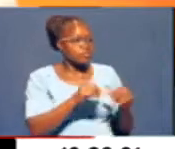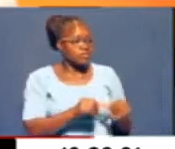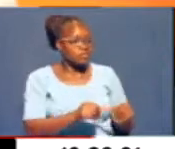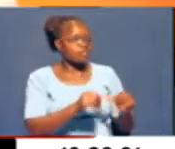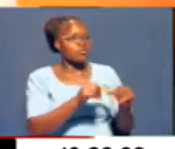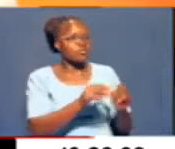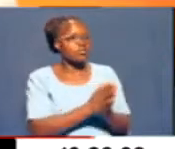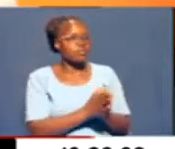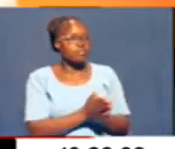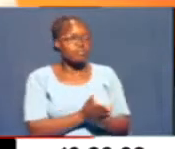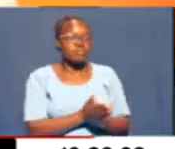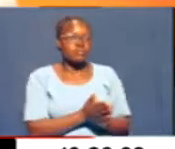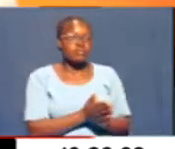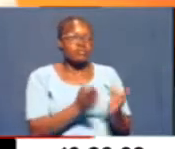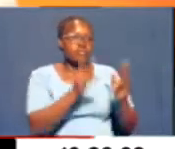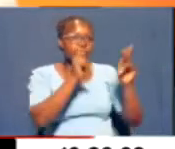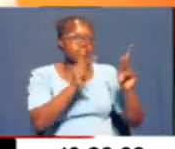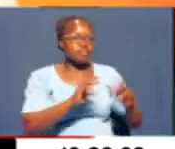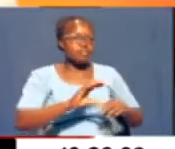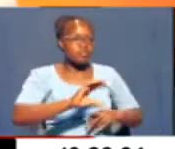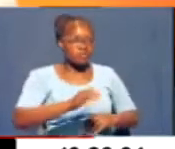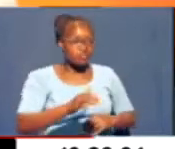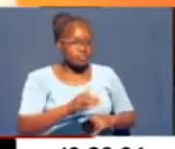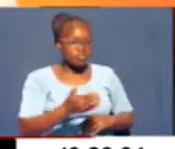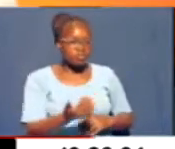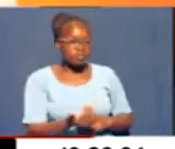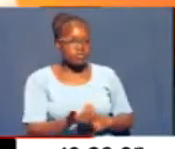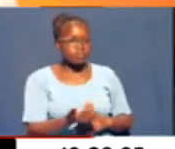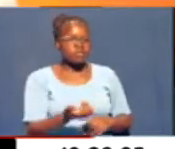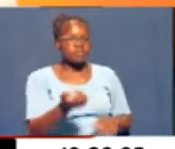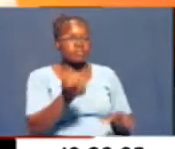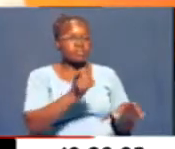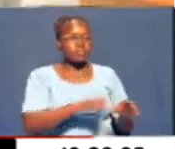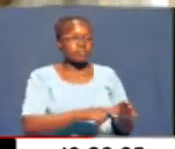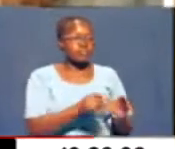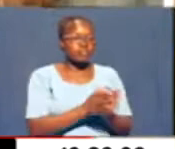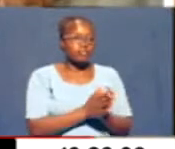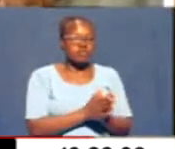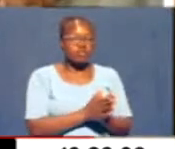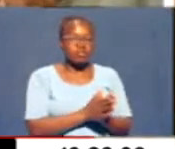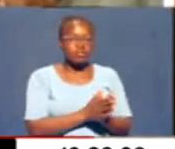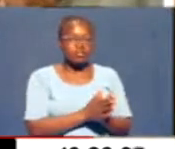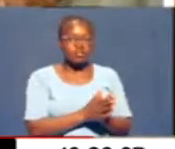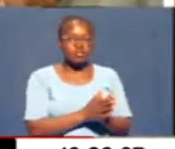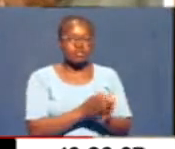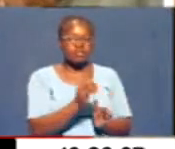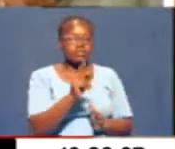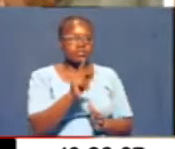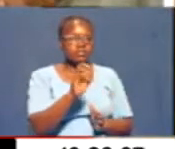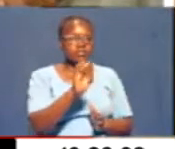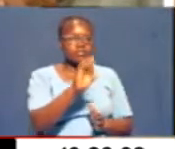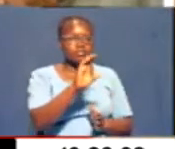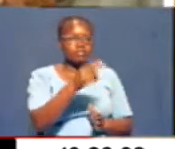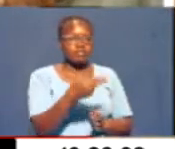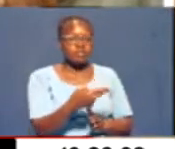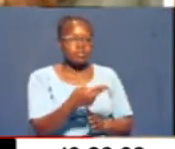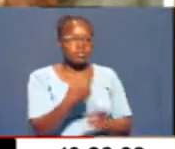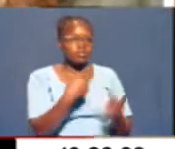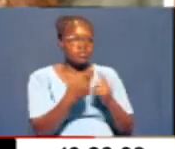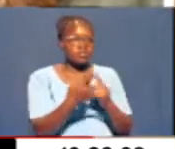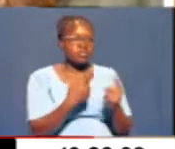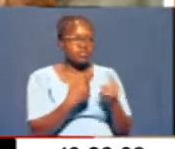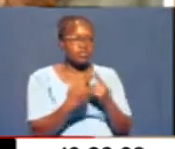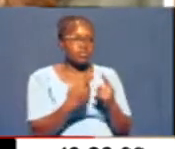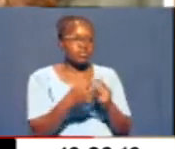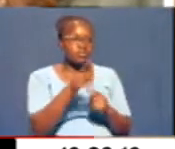We want to take it straight to Kisumu County. Joining us now is my colleague Wycliffe Okechi. He's on standby just to talk to